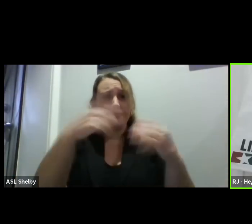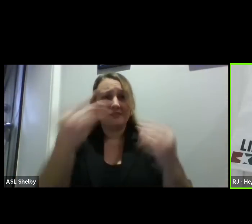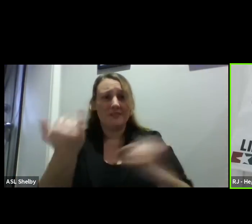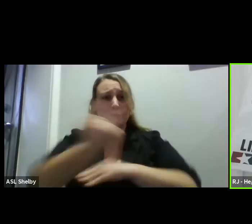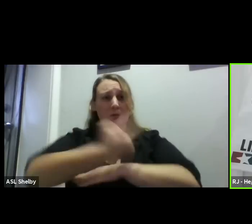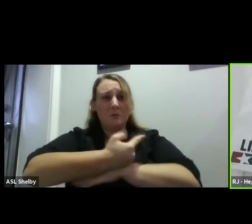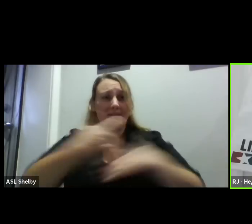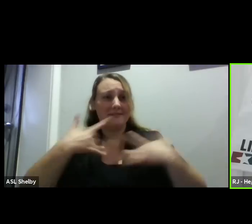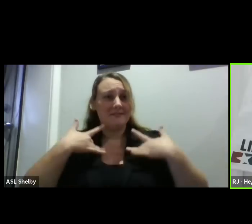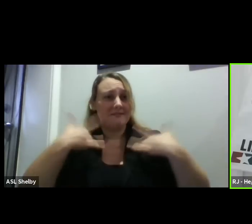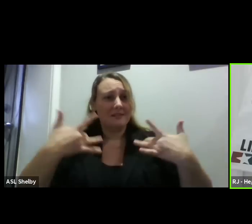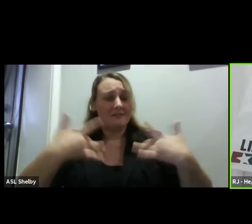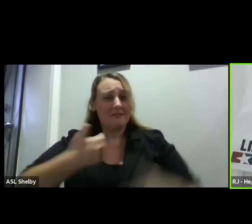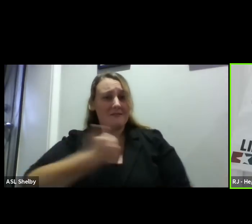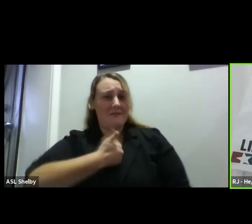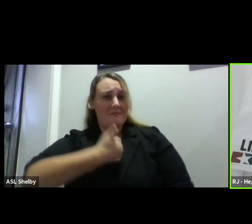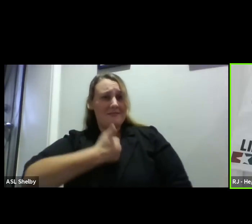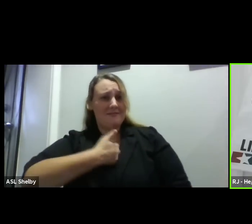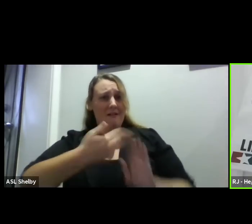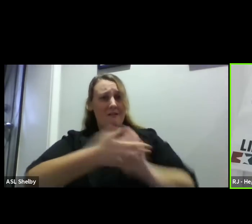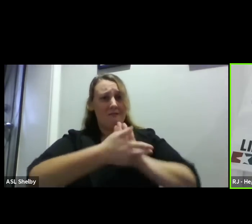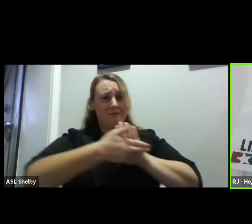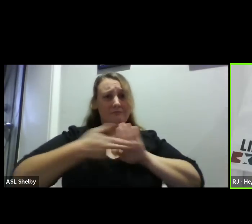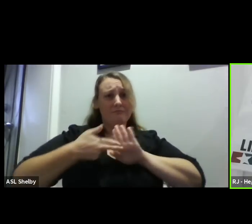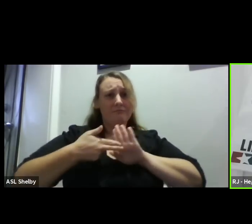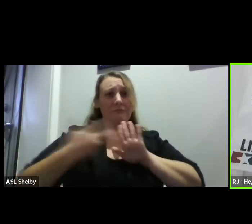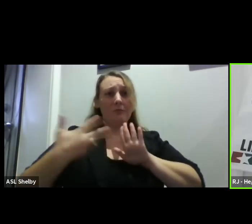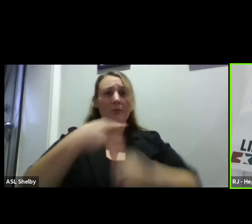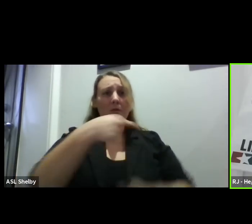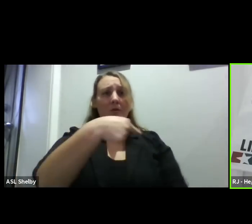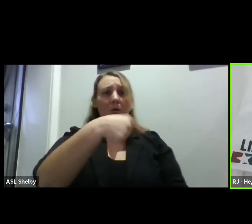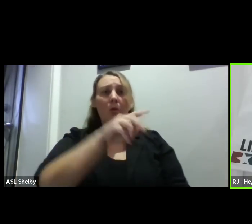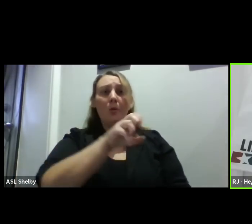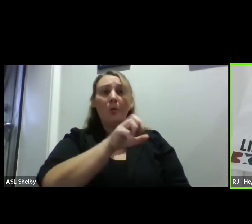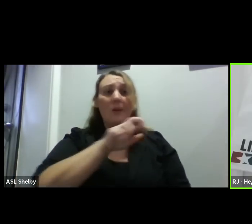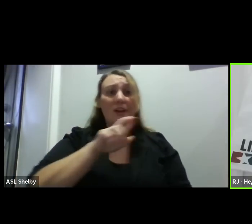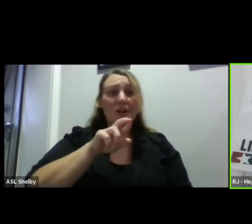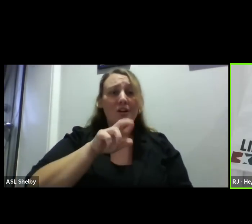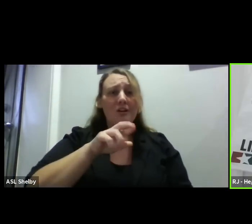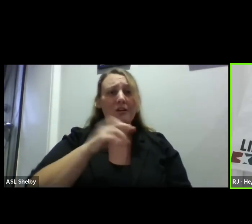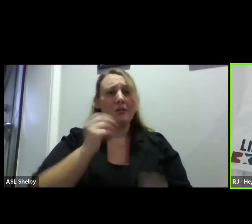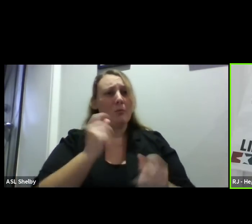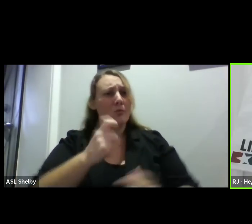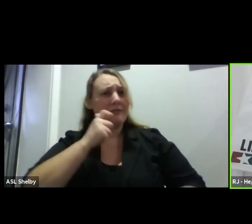a queer, multiracial, indigenous sex worker,